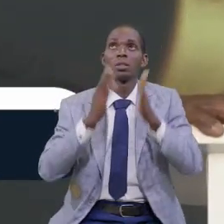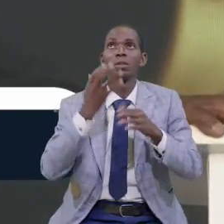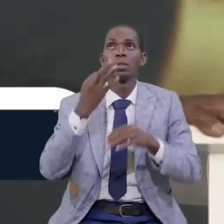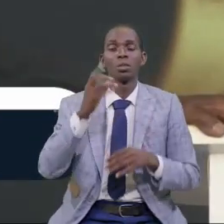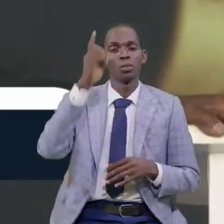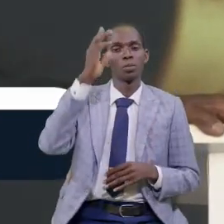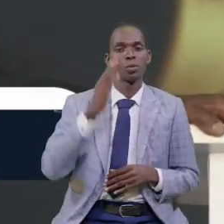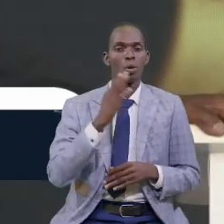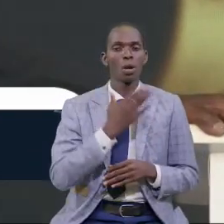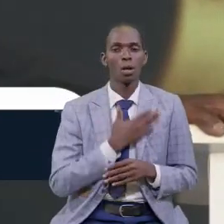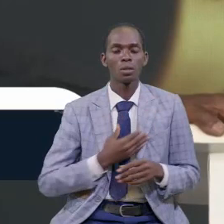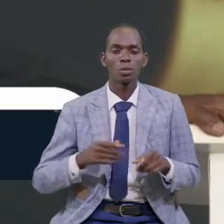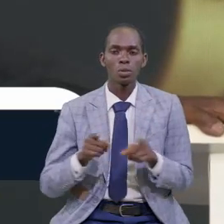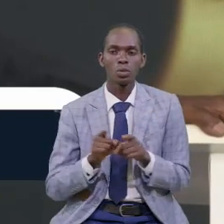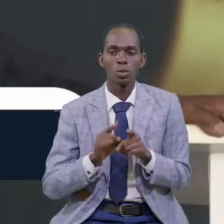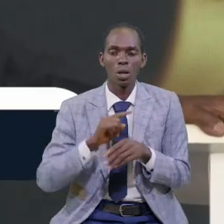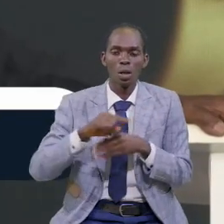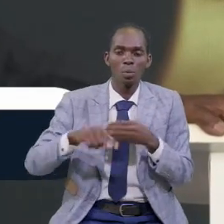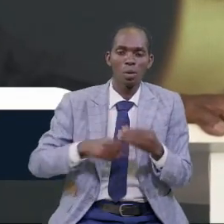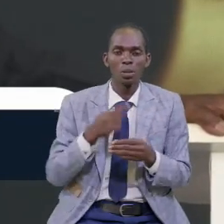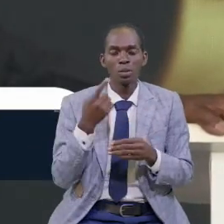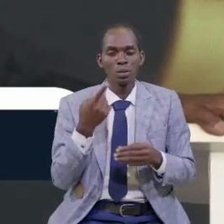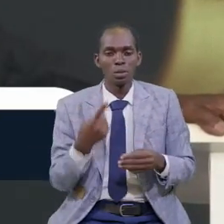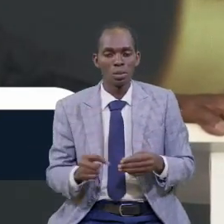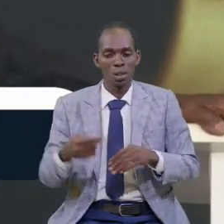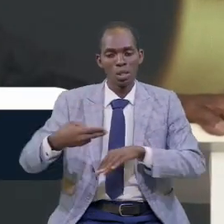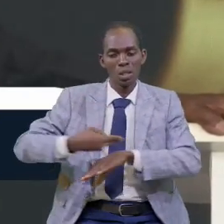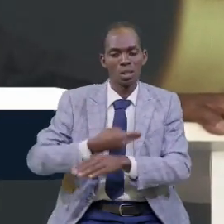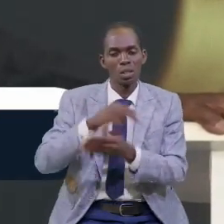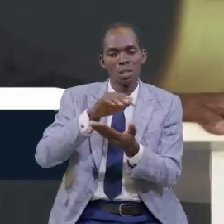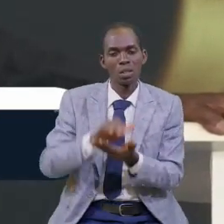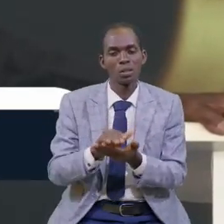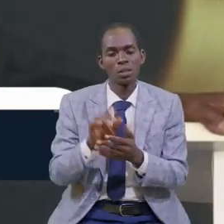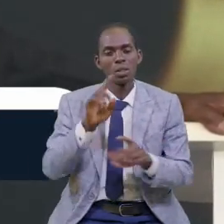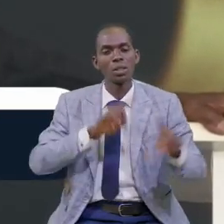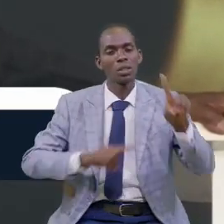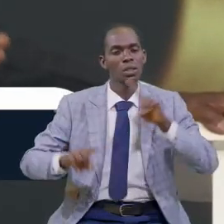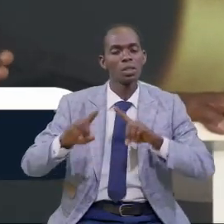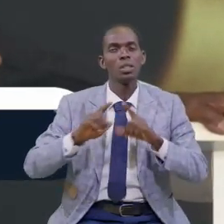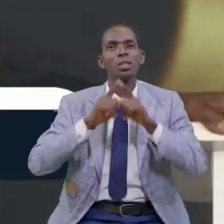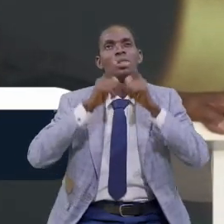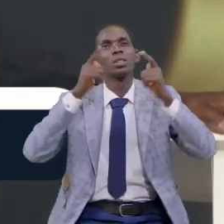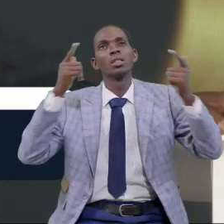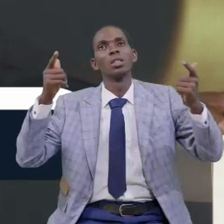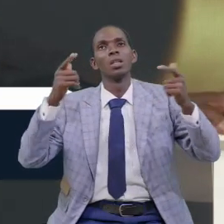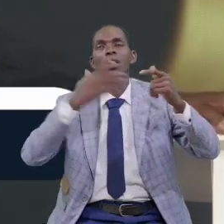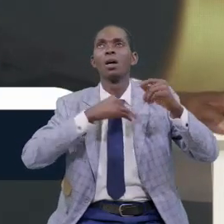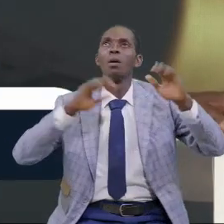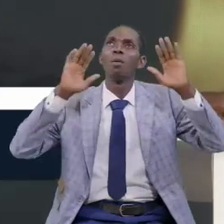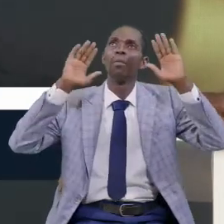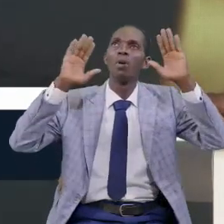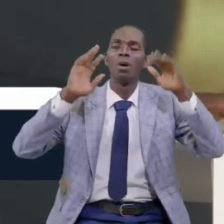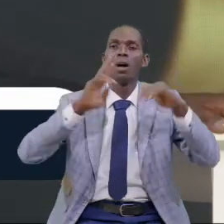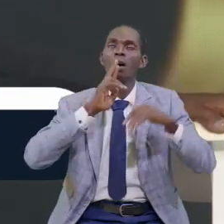Lamb, saying, great and marvelous are thy works, Lord God